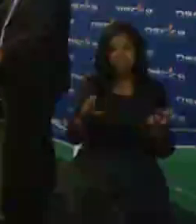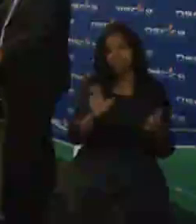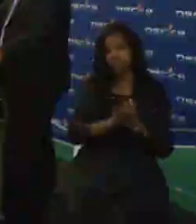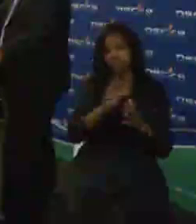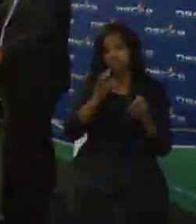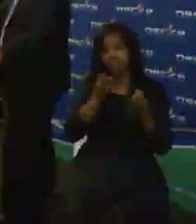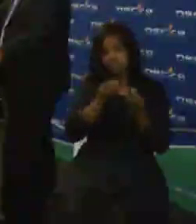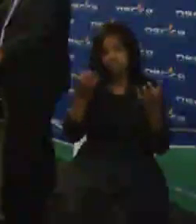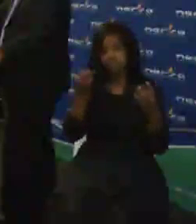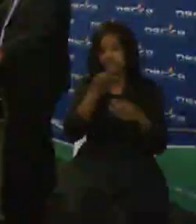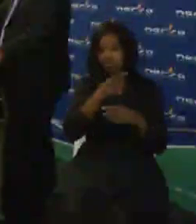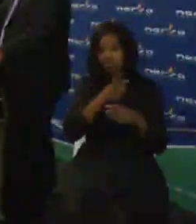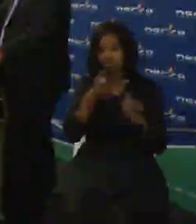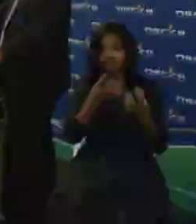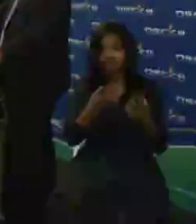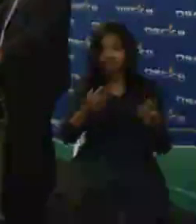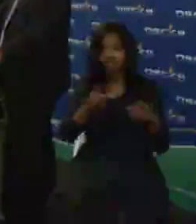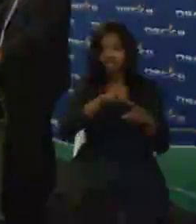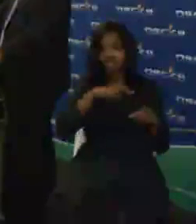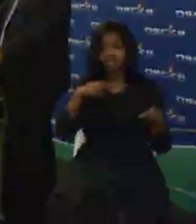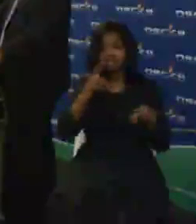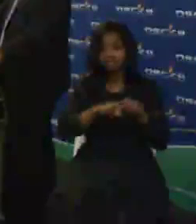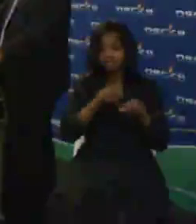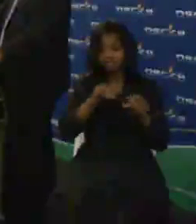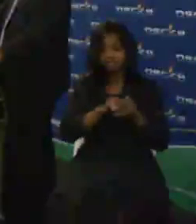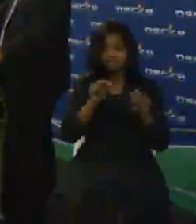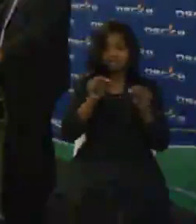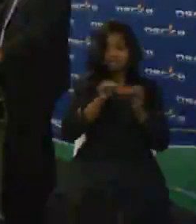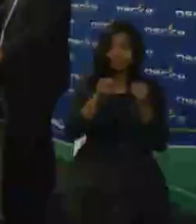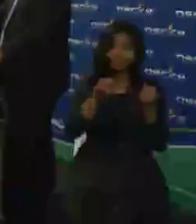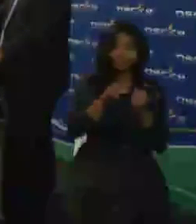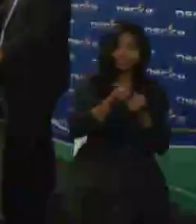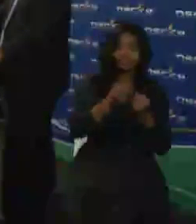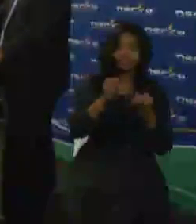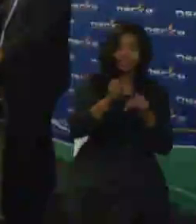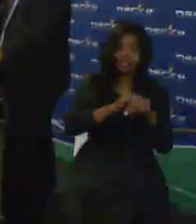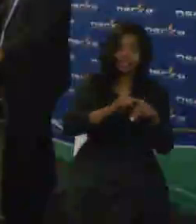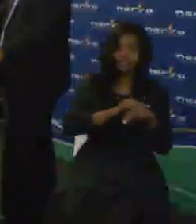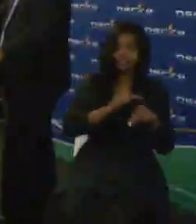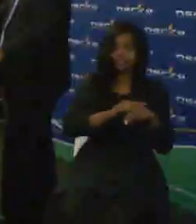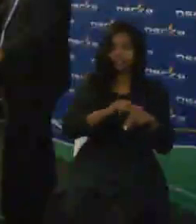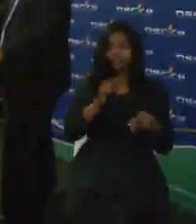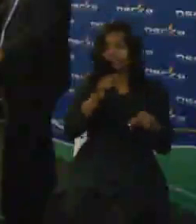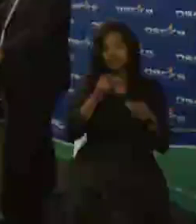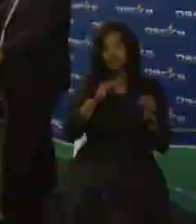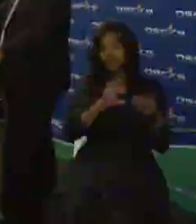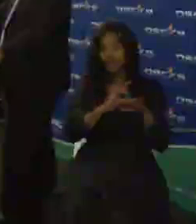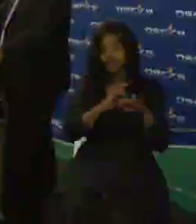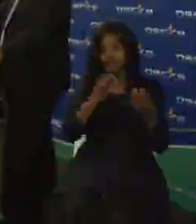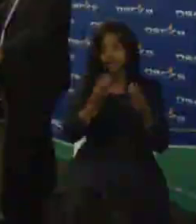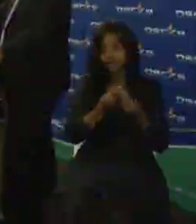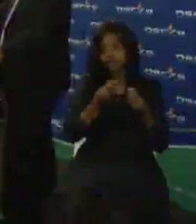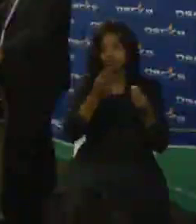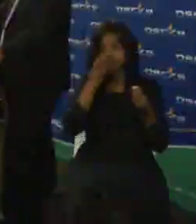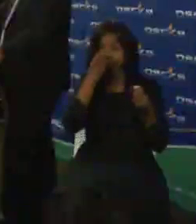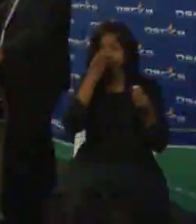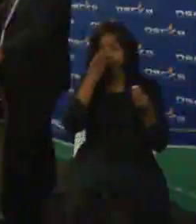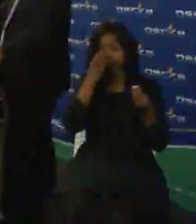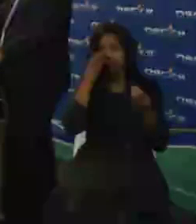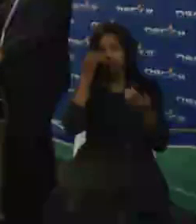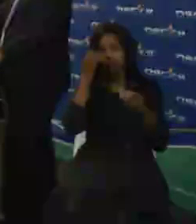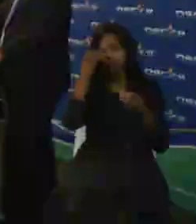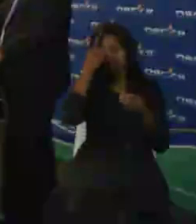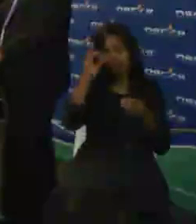of them are of long-term in nature, it's aligned to what policy and government and our licensing conditions are